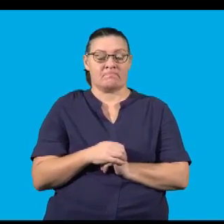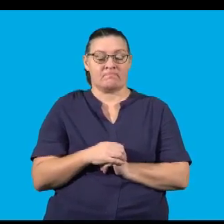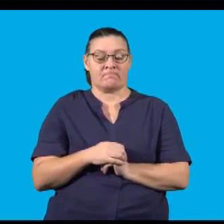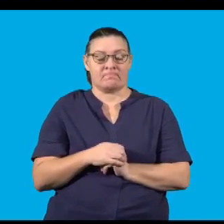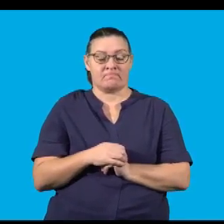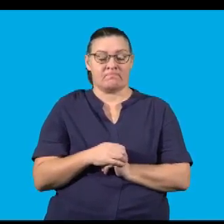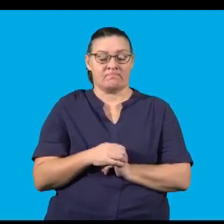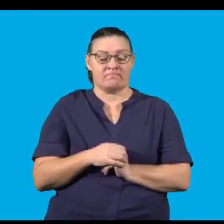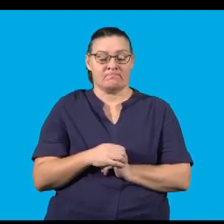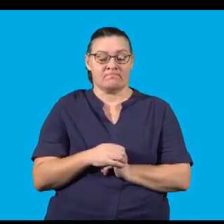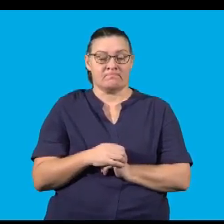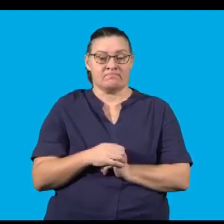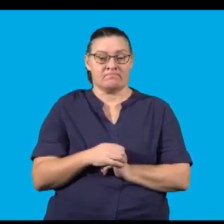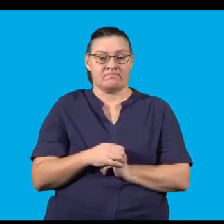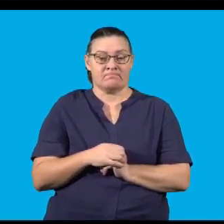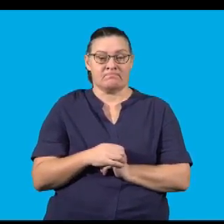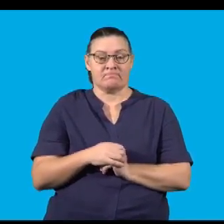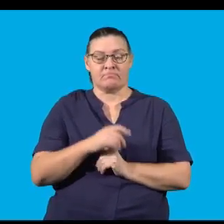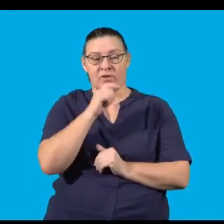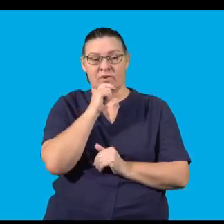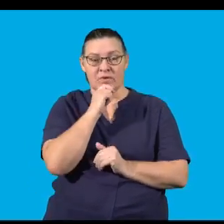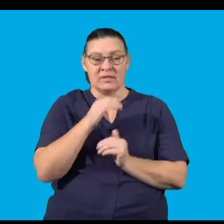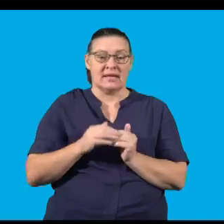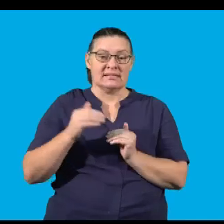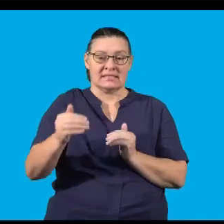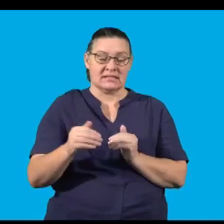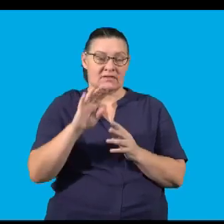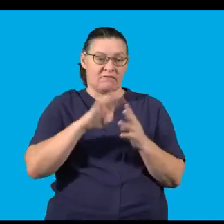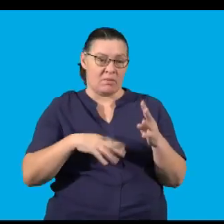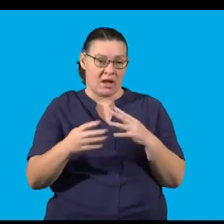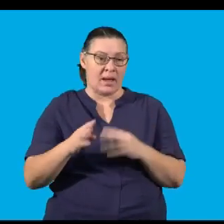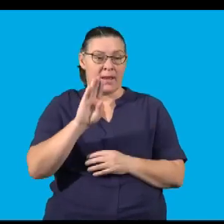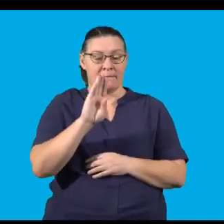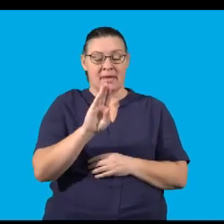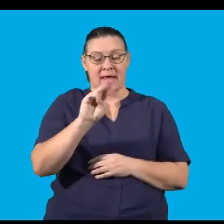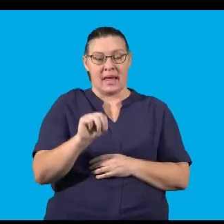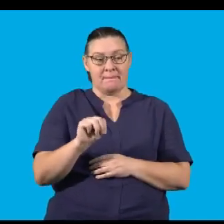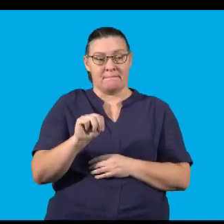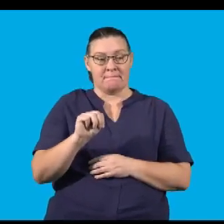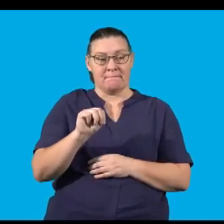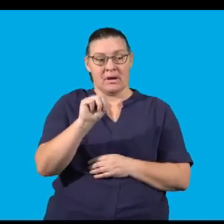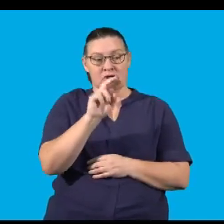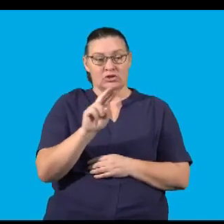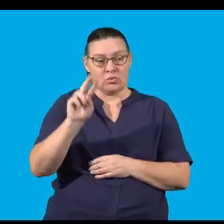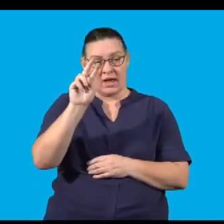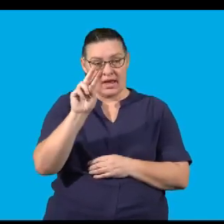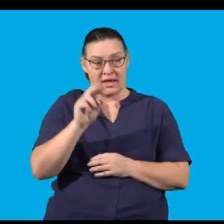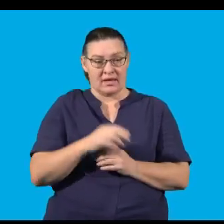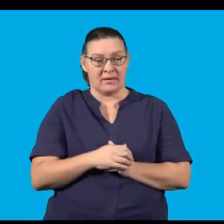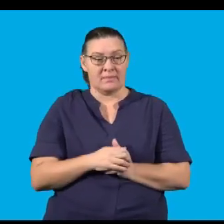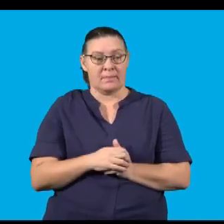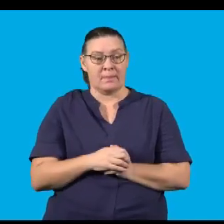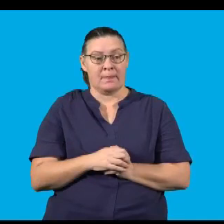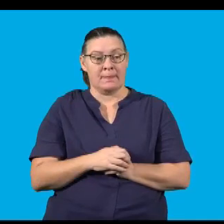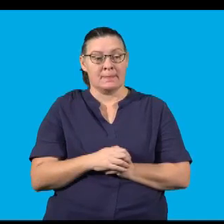Right. So we're going to use our distance formula, and we'd say BM squared is going to be, using your distance